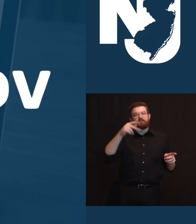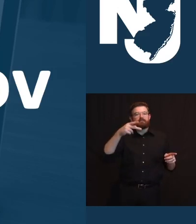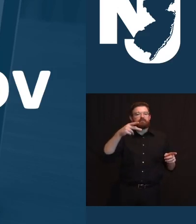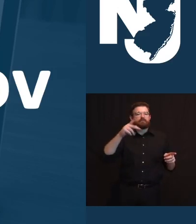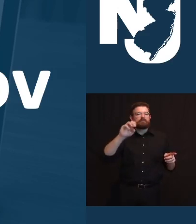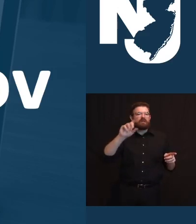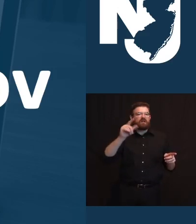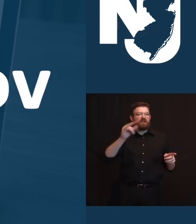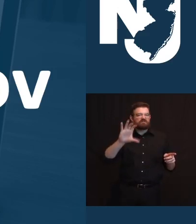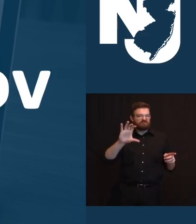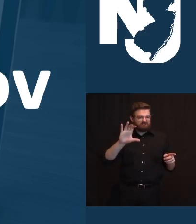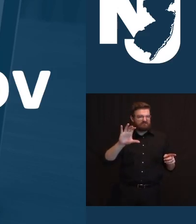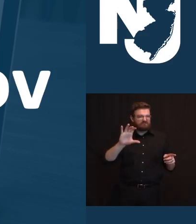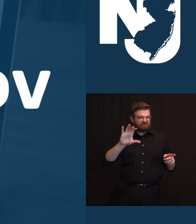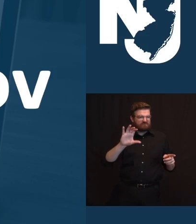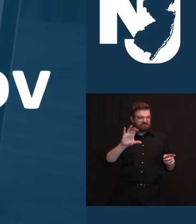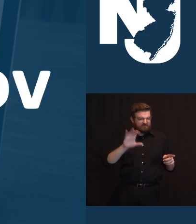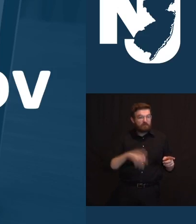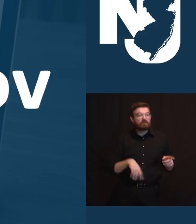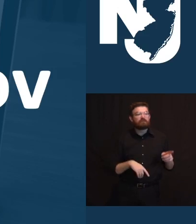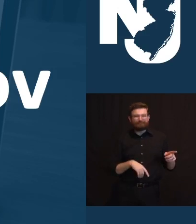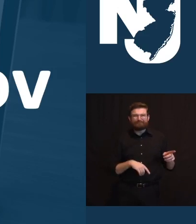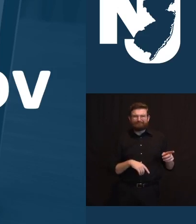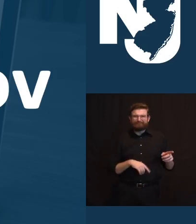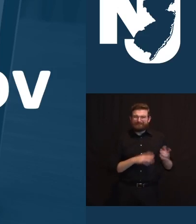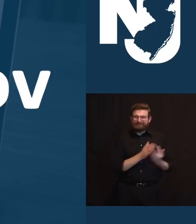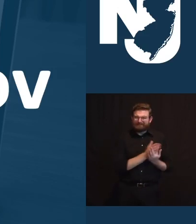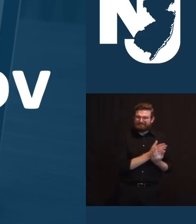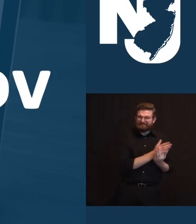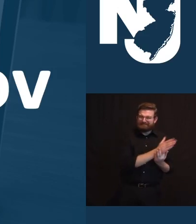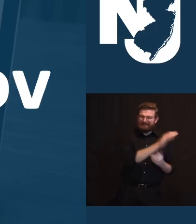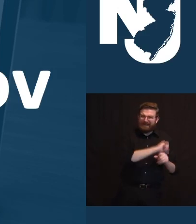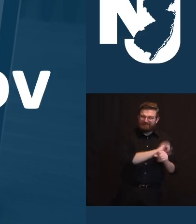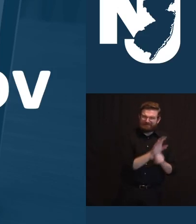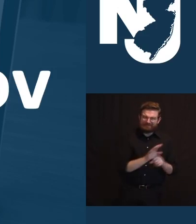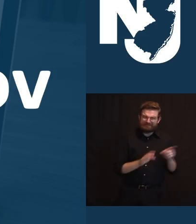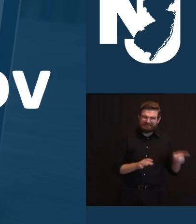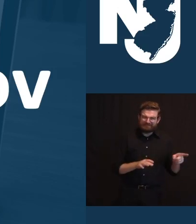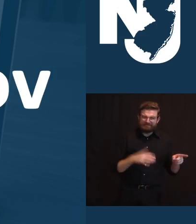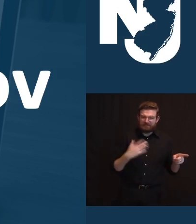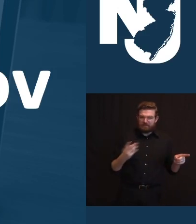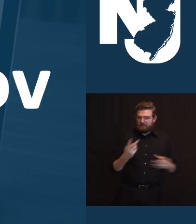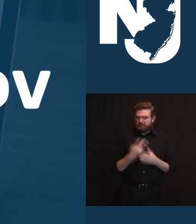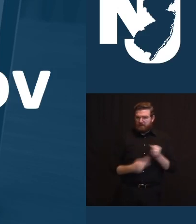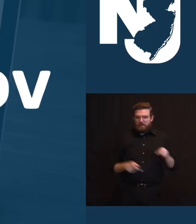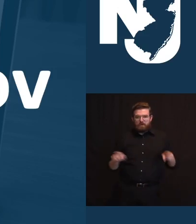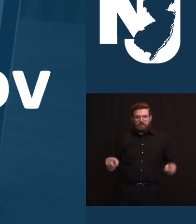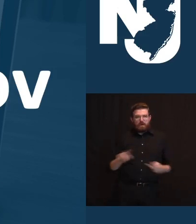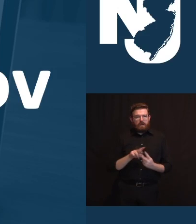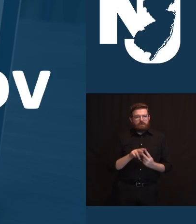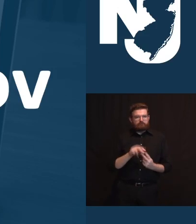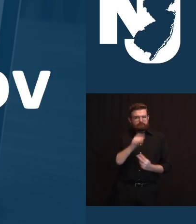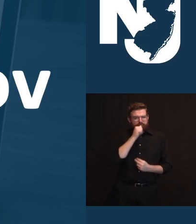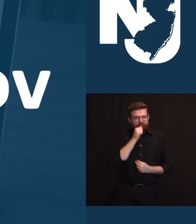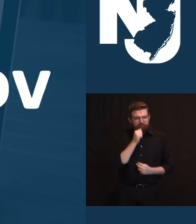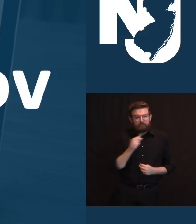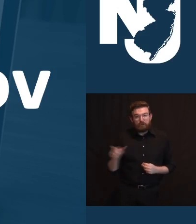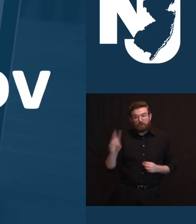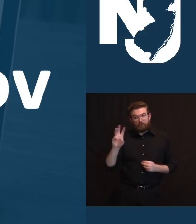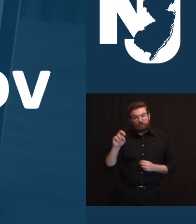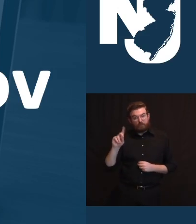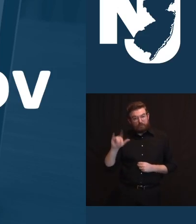were strong, and he got out a lot sooner and got through this a lot faster. But Wendy battled it for weeks, if not months. Judy, she watched